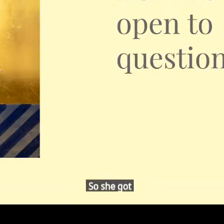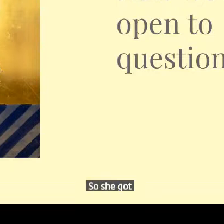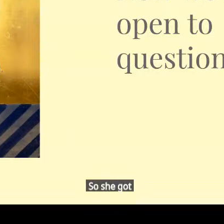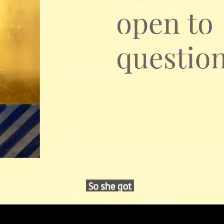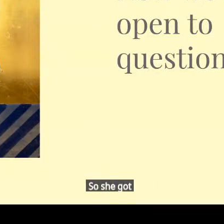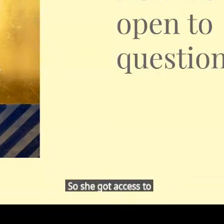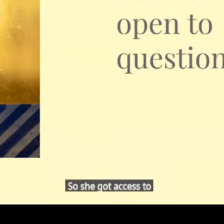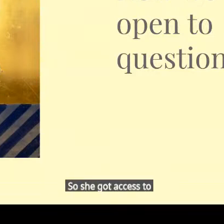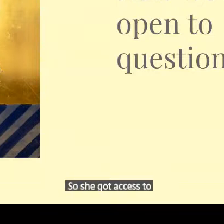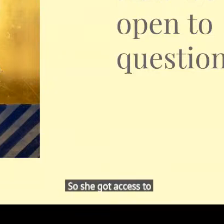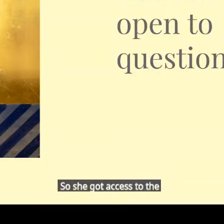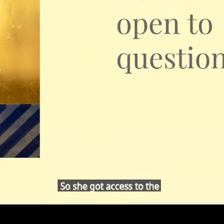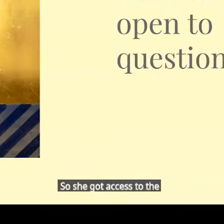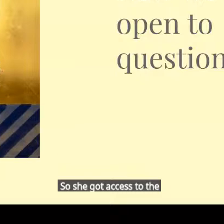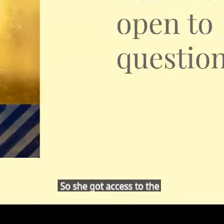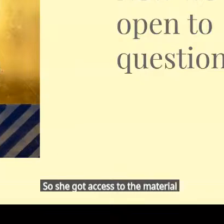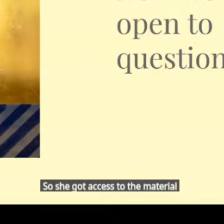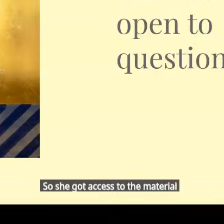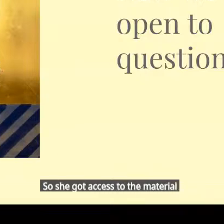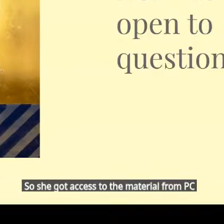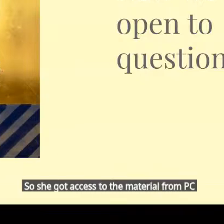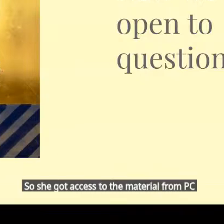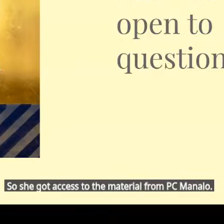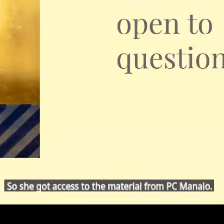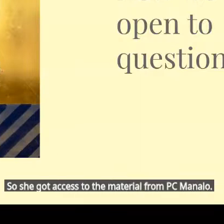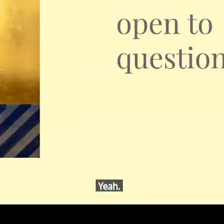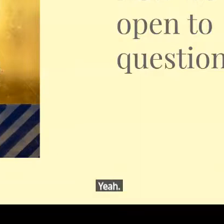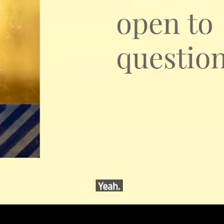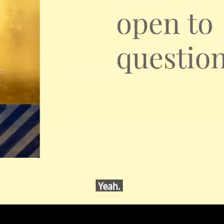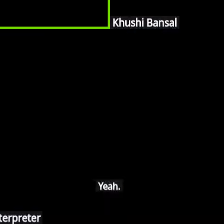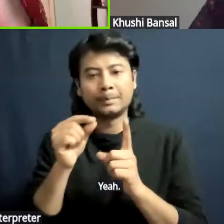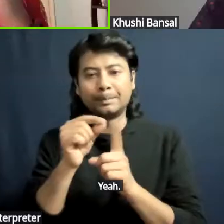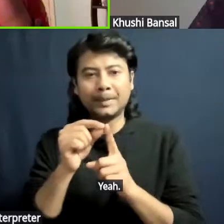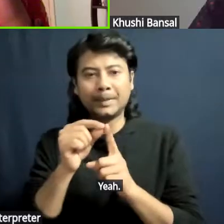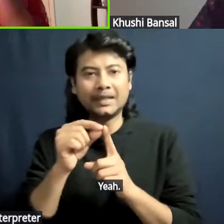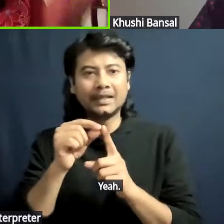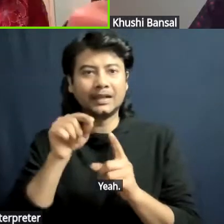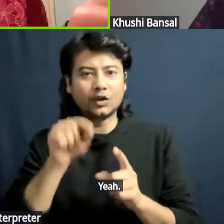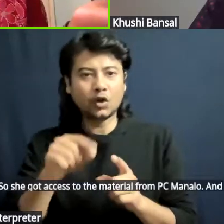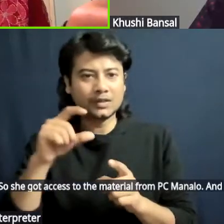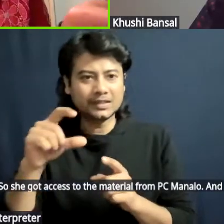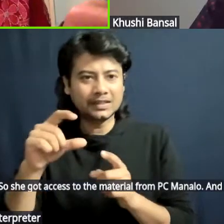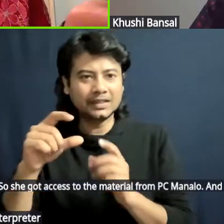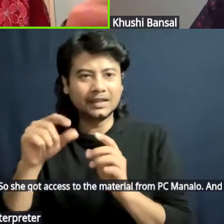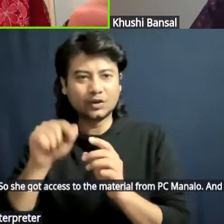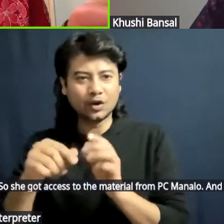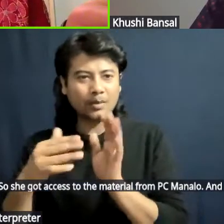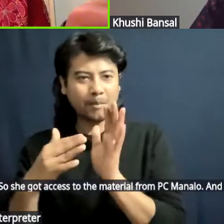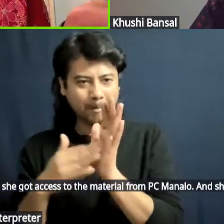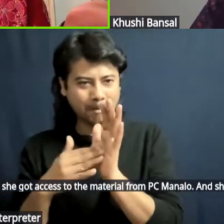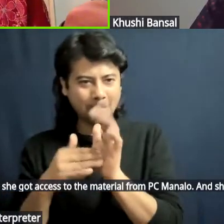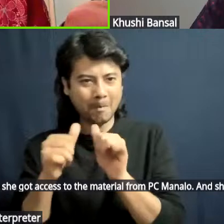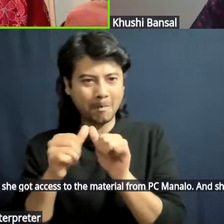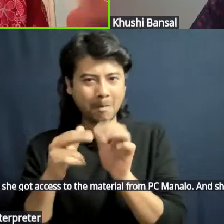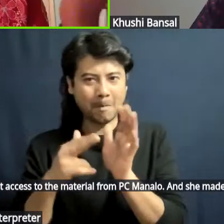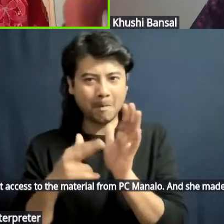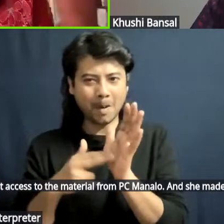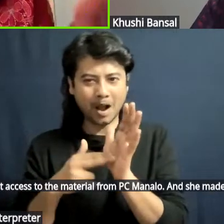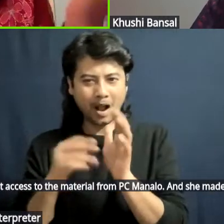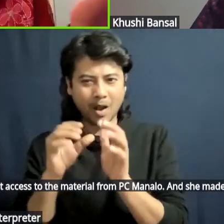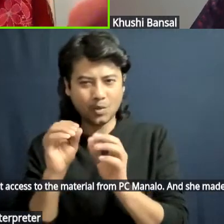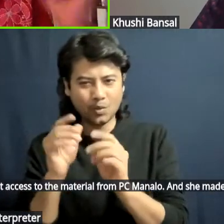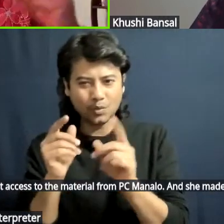the material from PC Manu, and she met this one